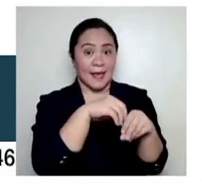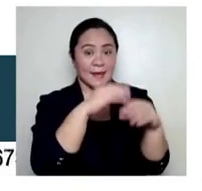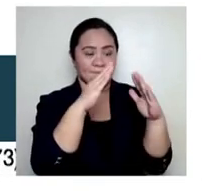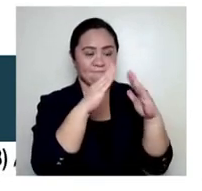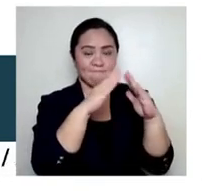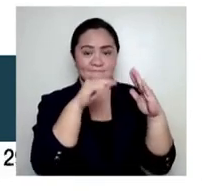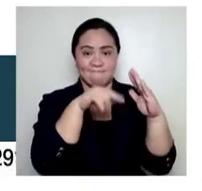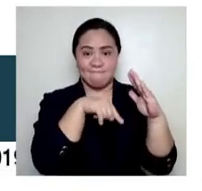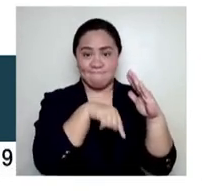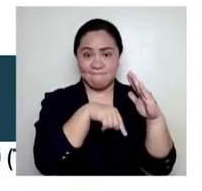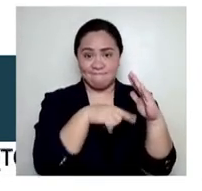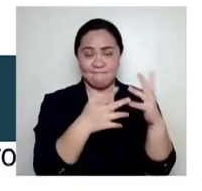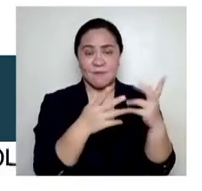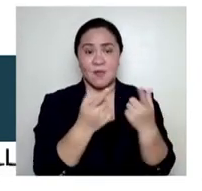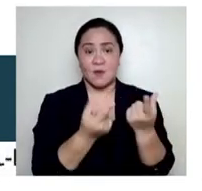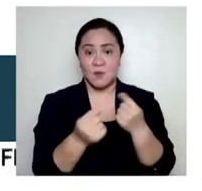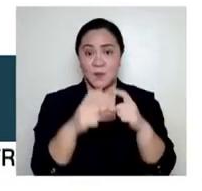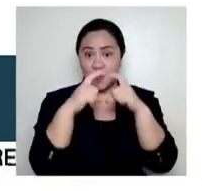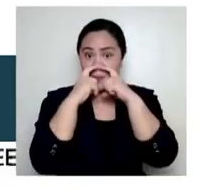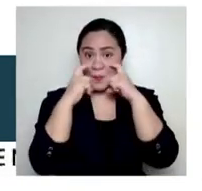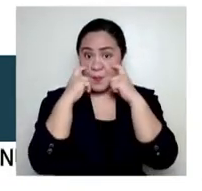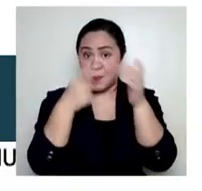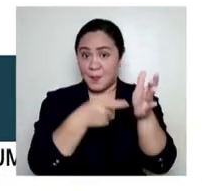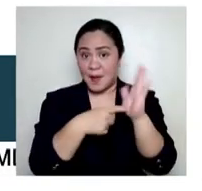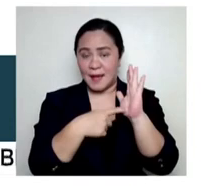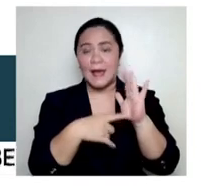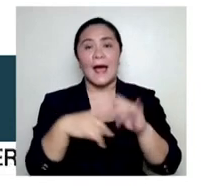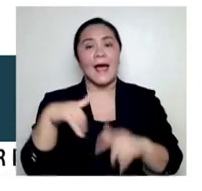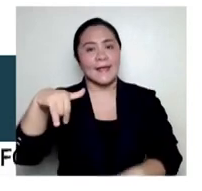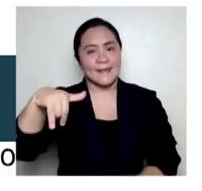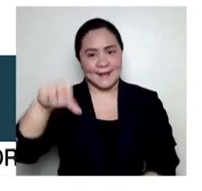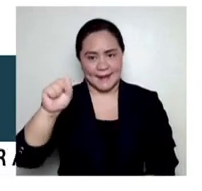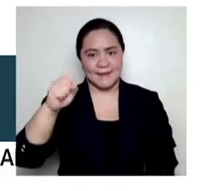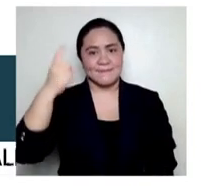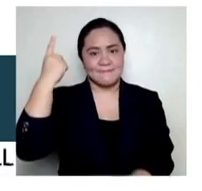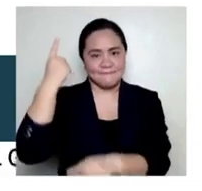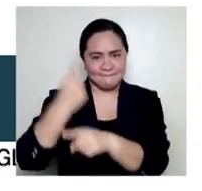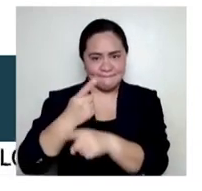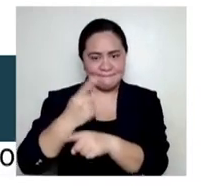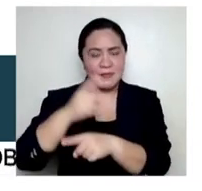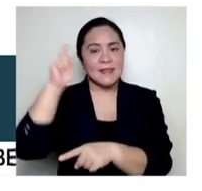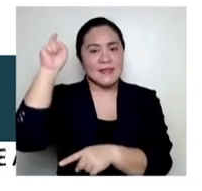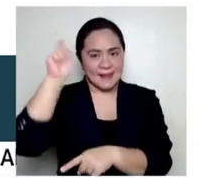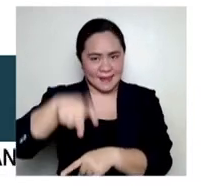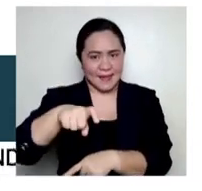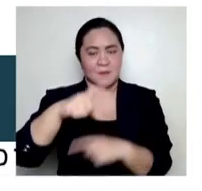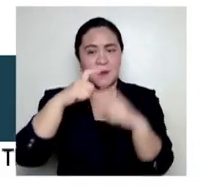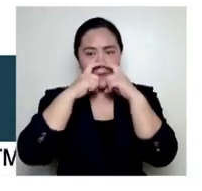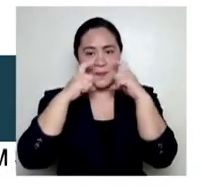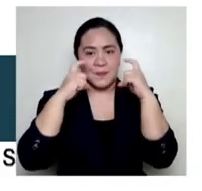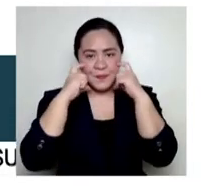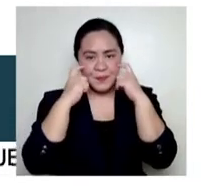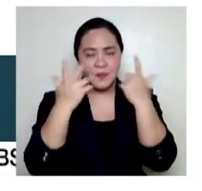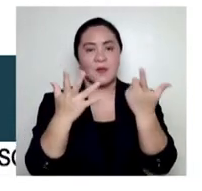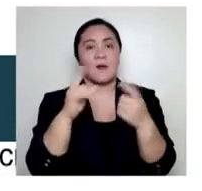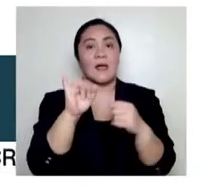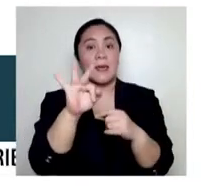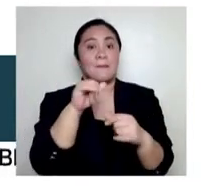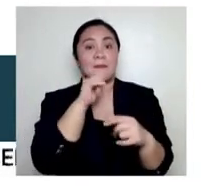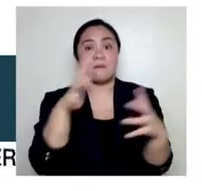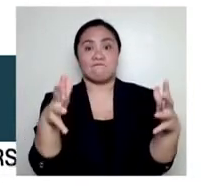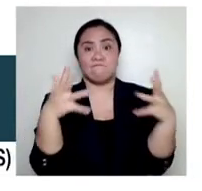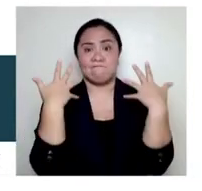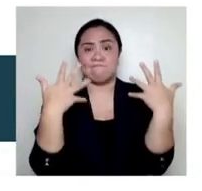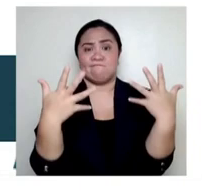worn. Yes, definitely indoor activities, particularly if these are not well ventilated. Because there are